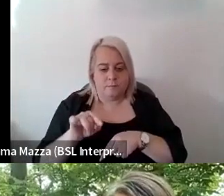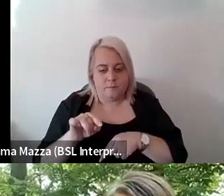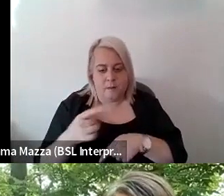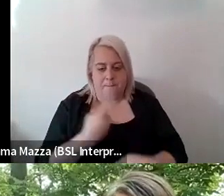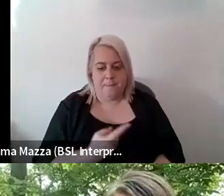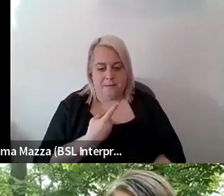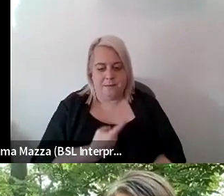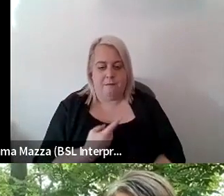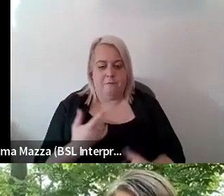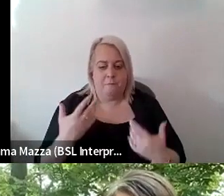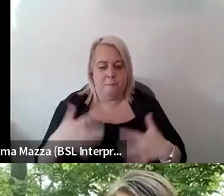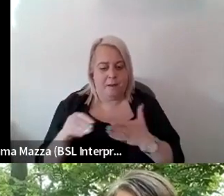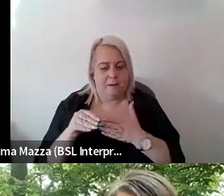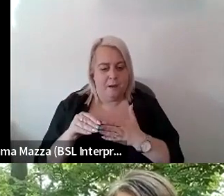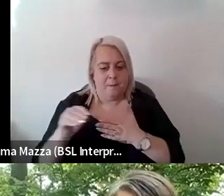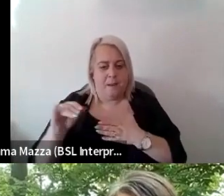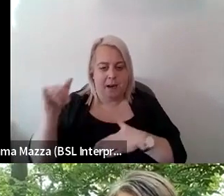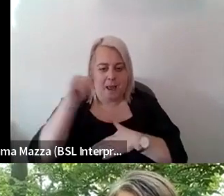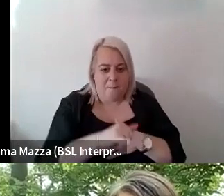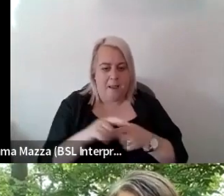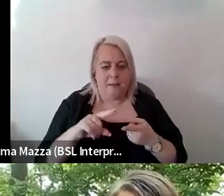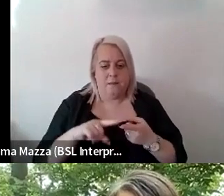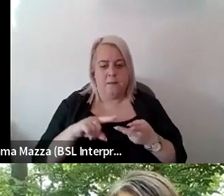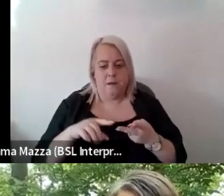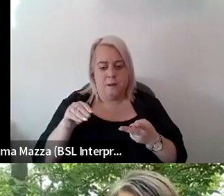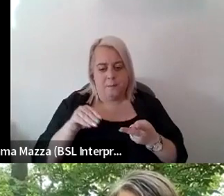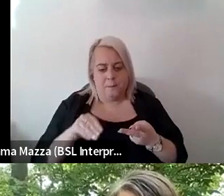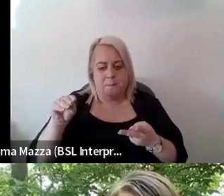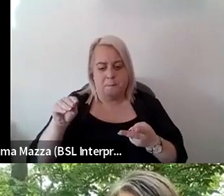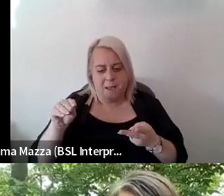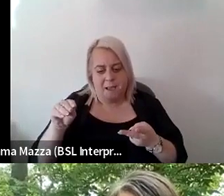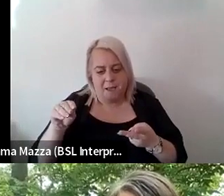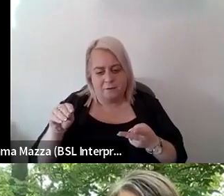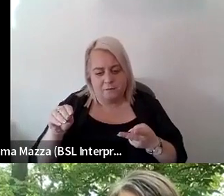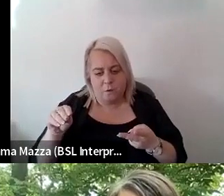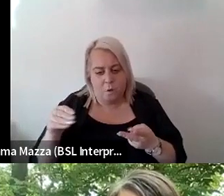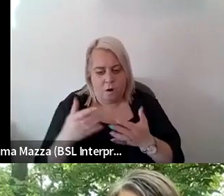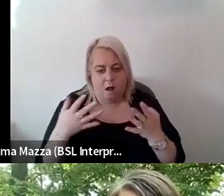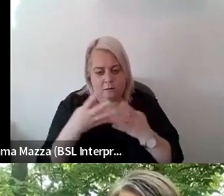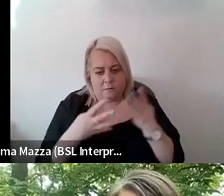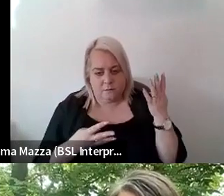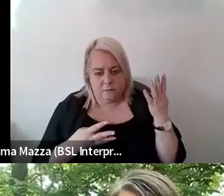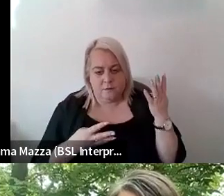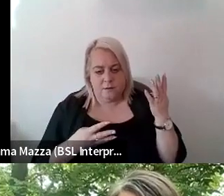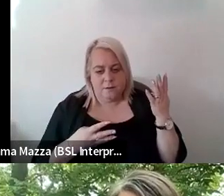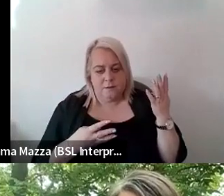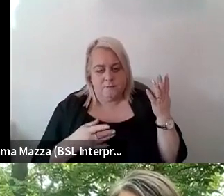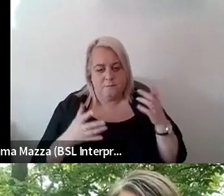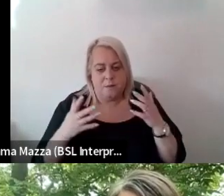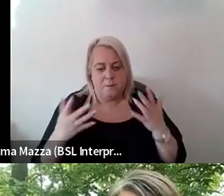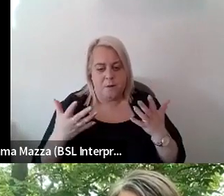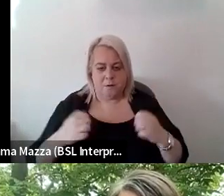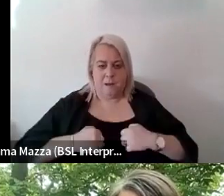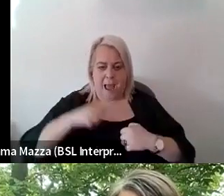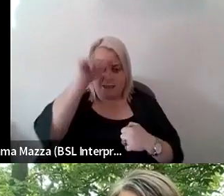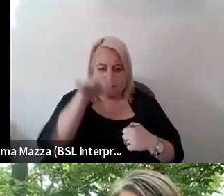I've paid for an airplane, I've paid for a fare for the hotel, and I'm not able to get the same experience as someone else. I understand